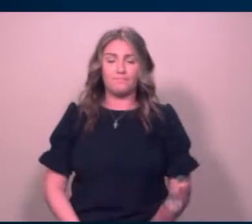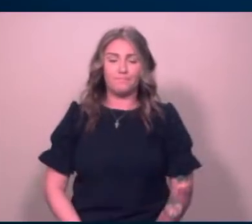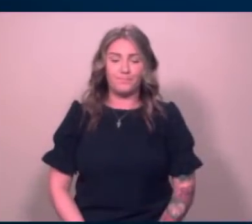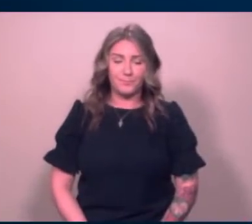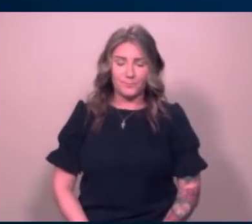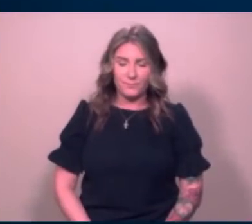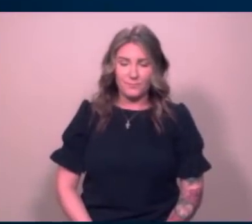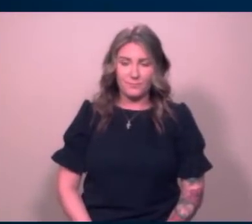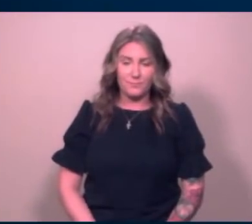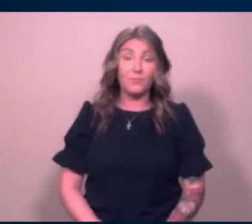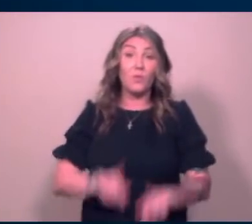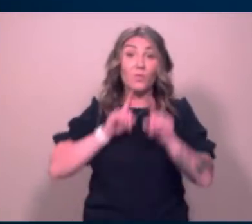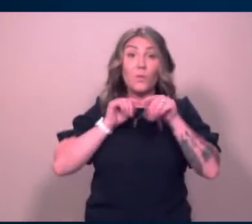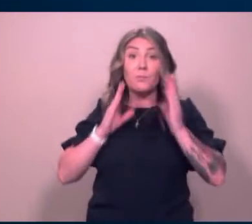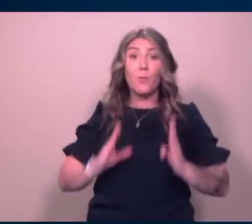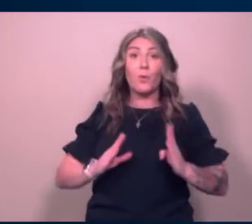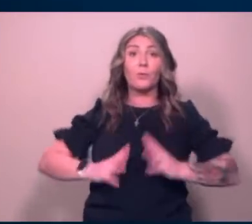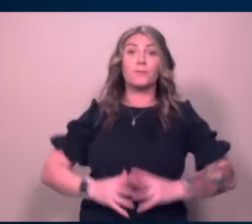Reporters.